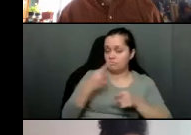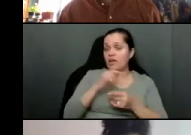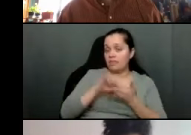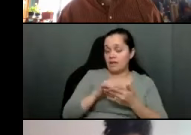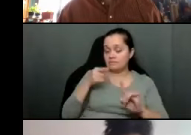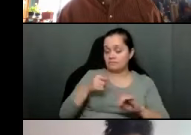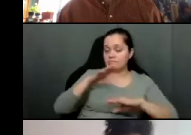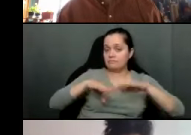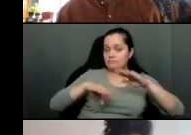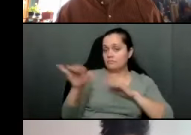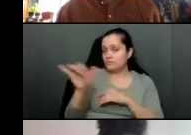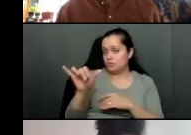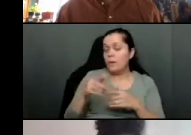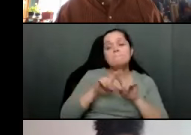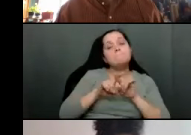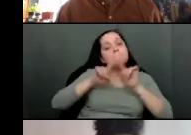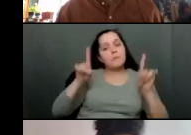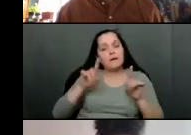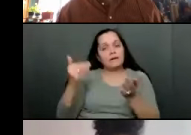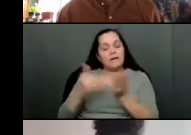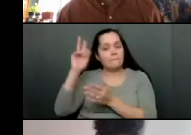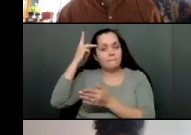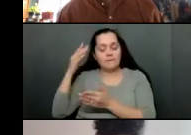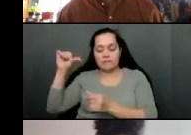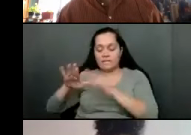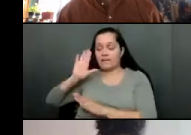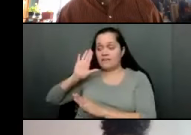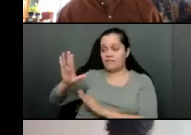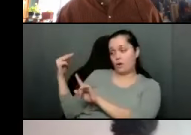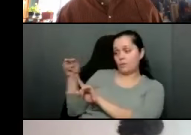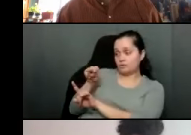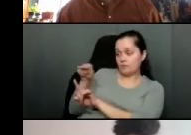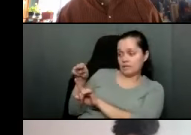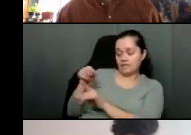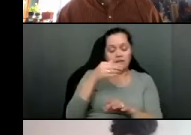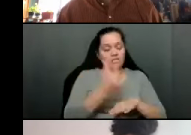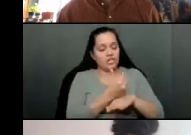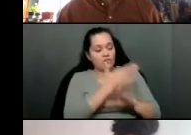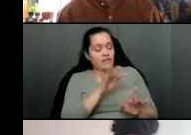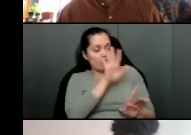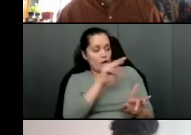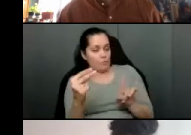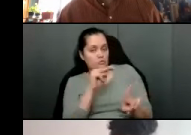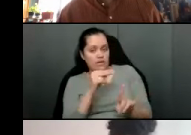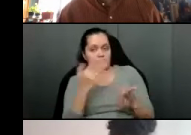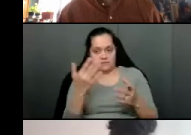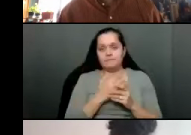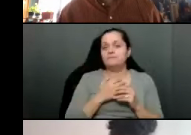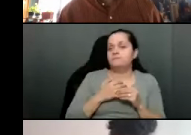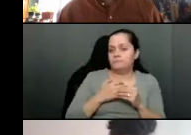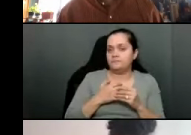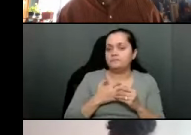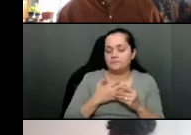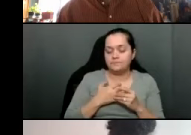of overlap. But political scientists will have their way of doing it. Geographers will have their way of doing it.